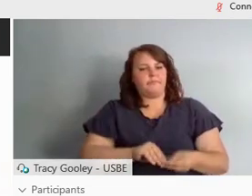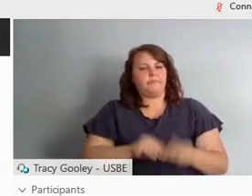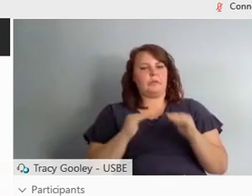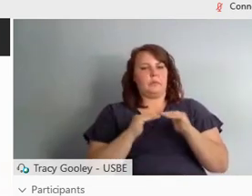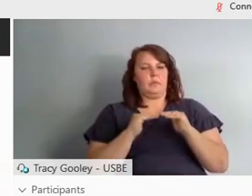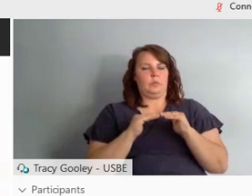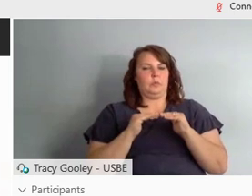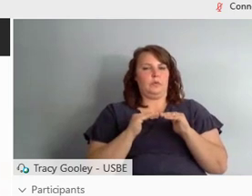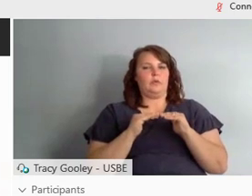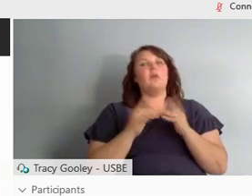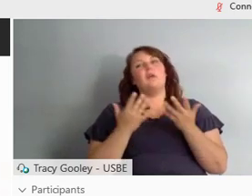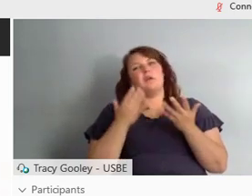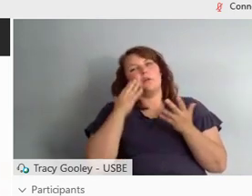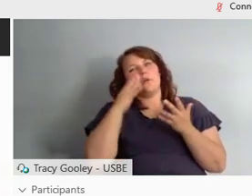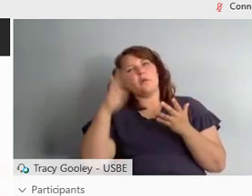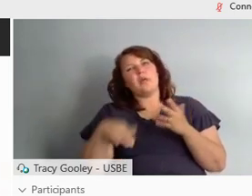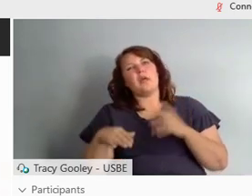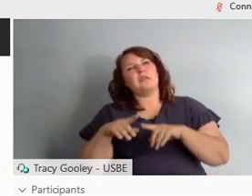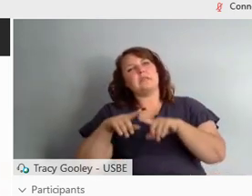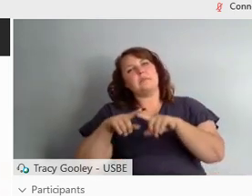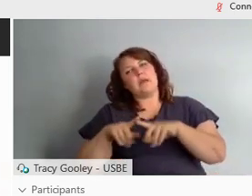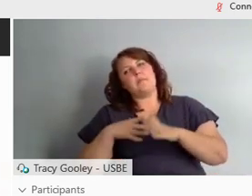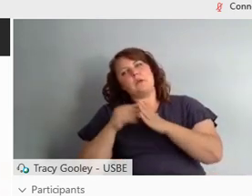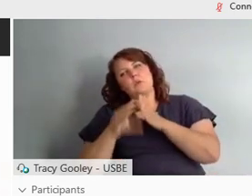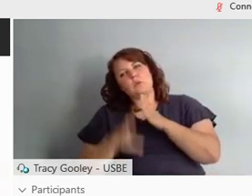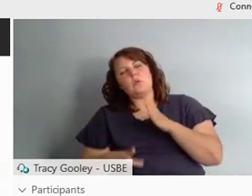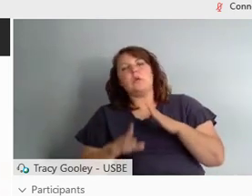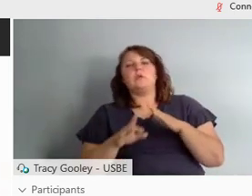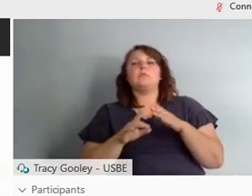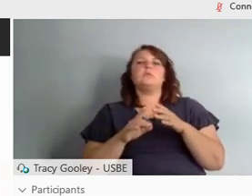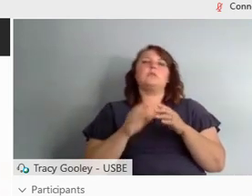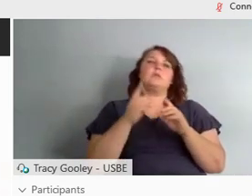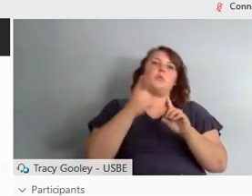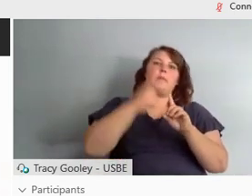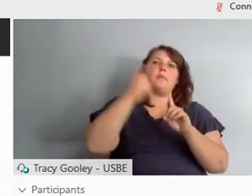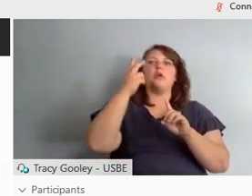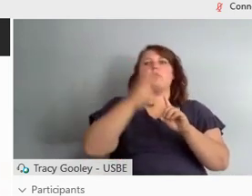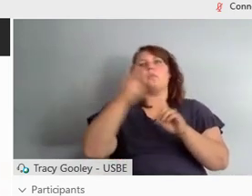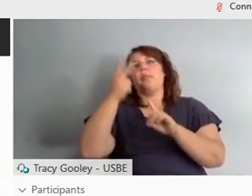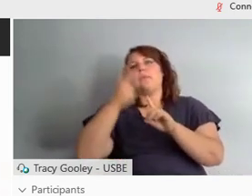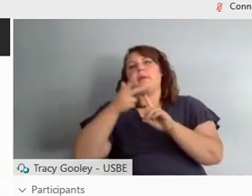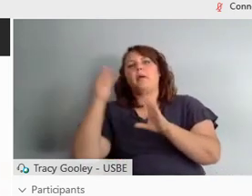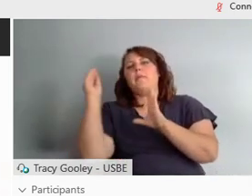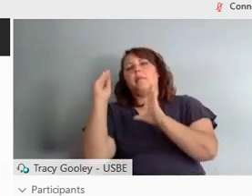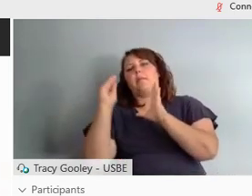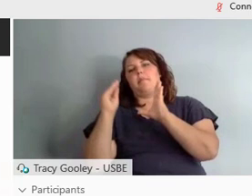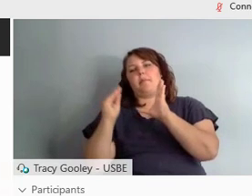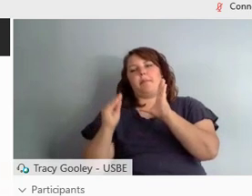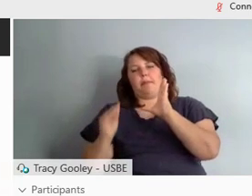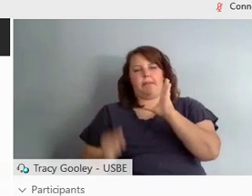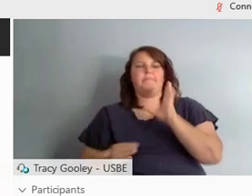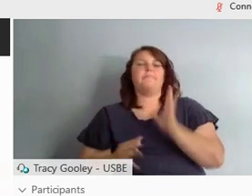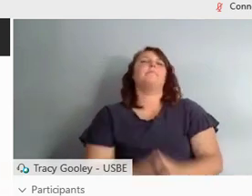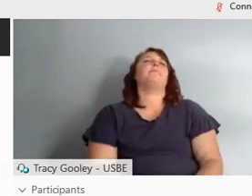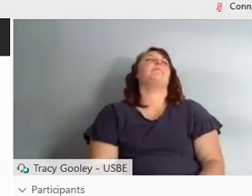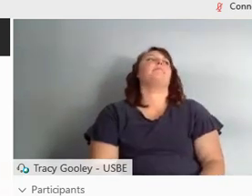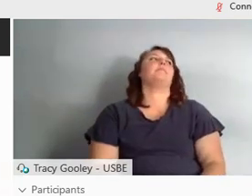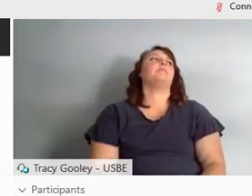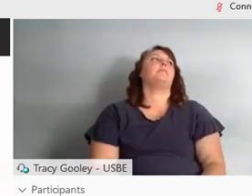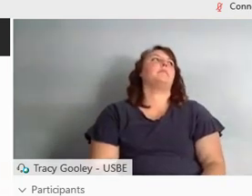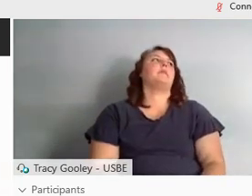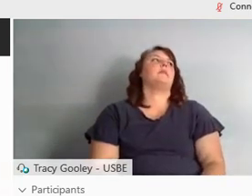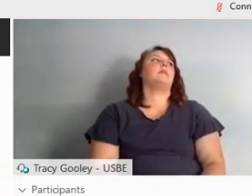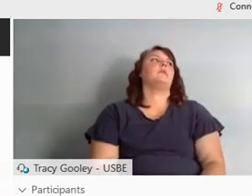up, right? Depending on whether my student fell at an emerging, right, or approaching target, they got their points.